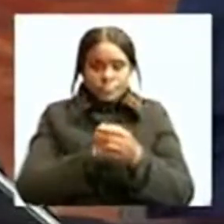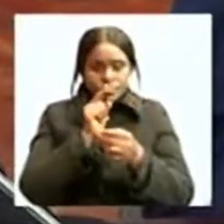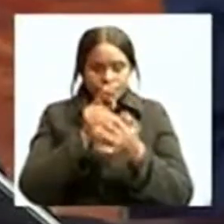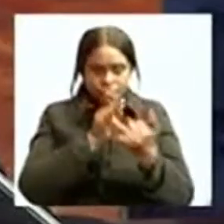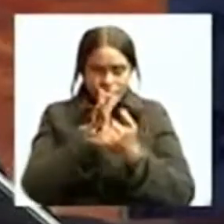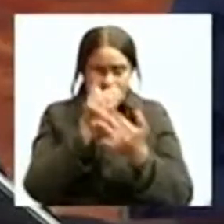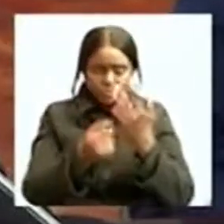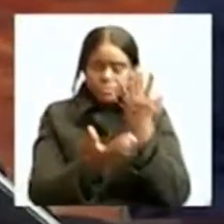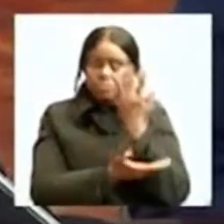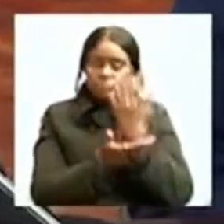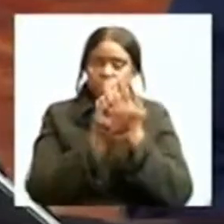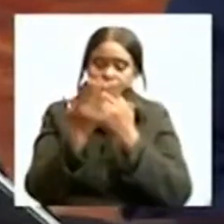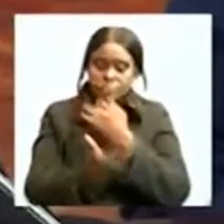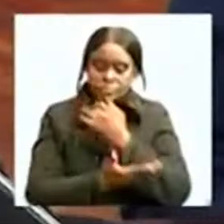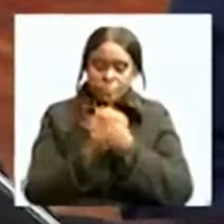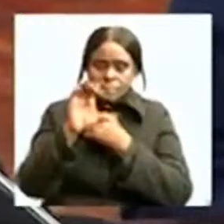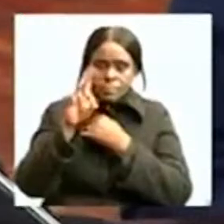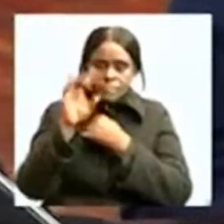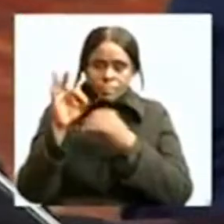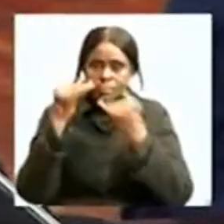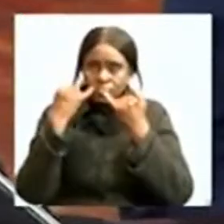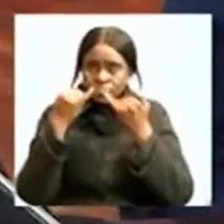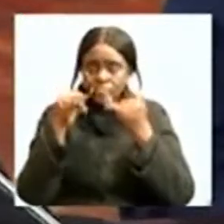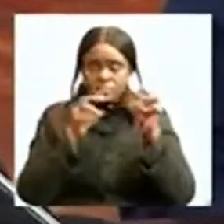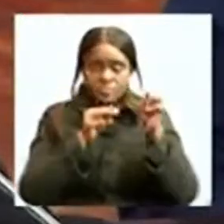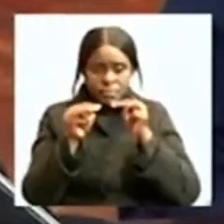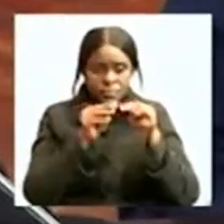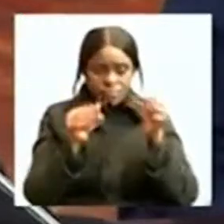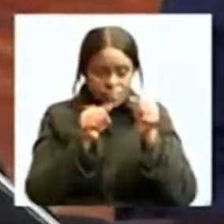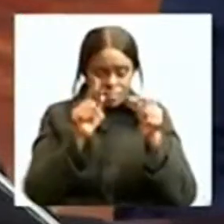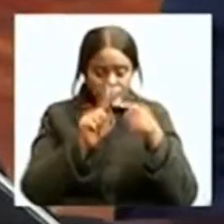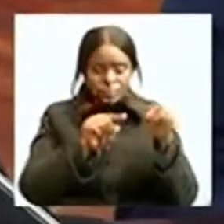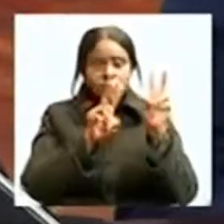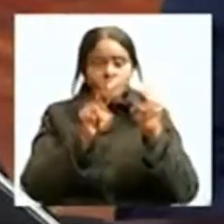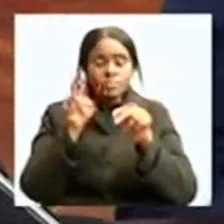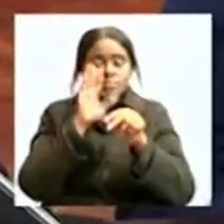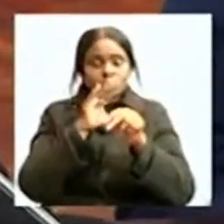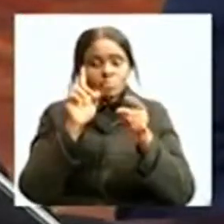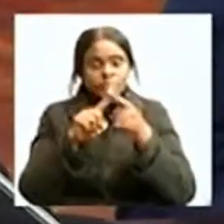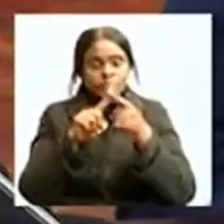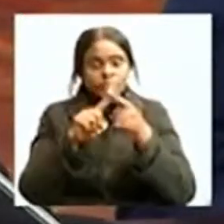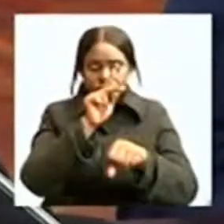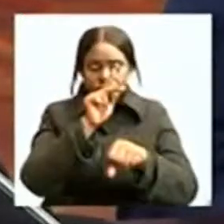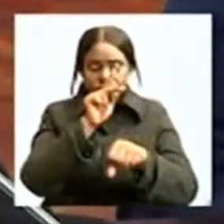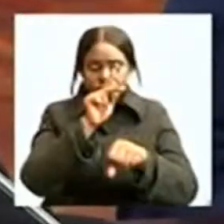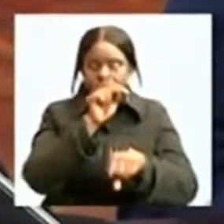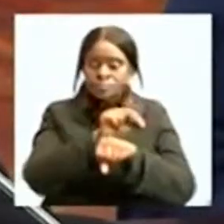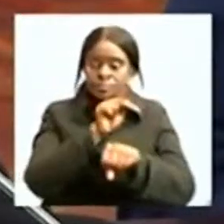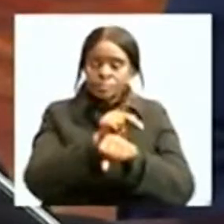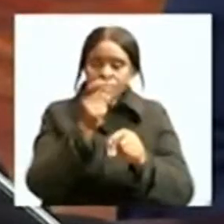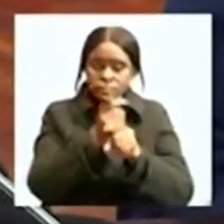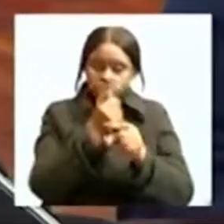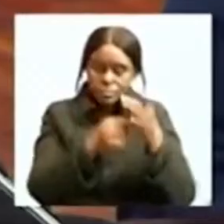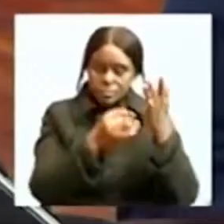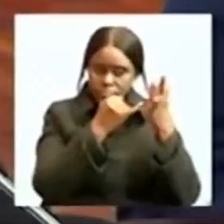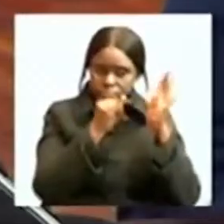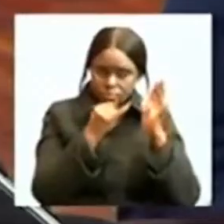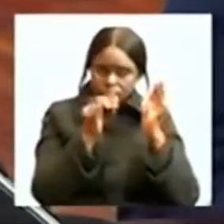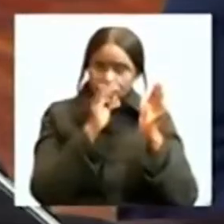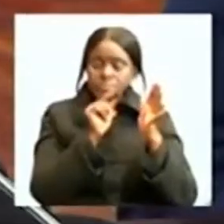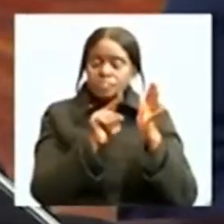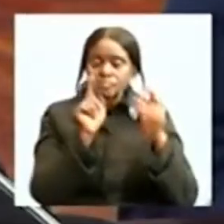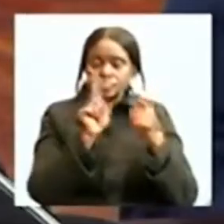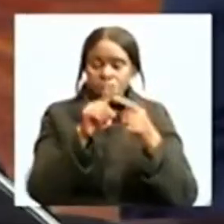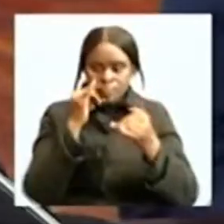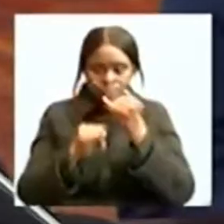the enhanced introduction of CDF information management system to monitor the full project cycle from identification